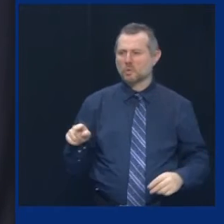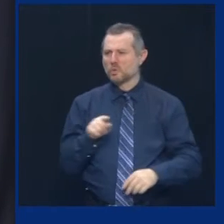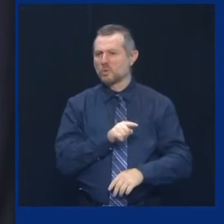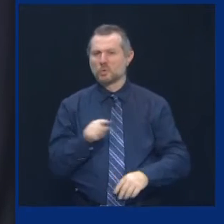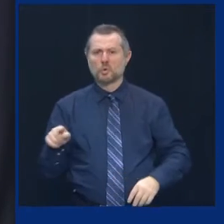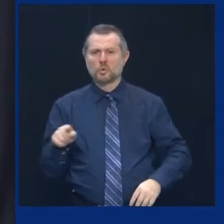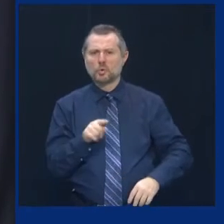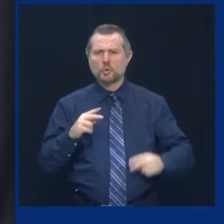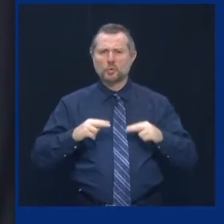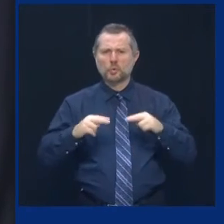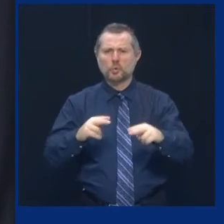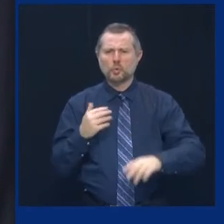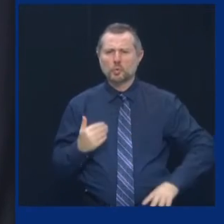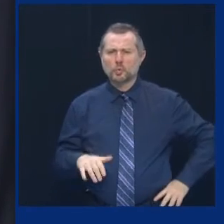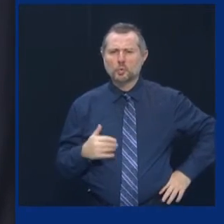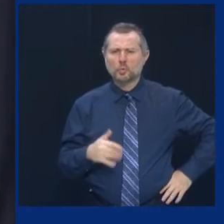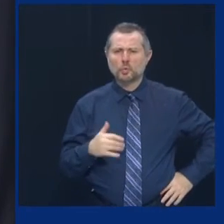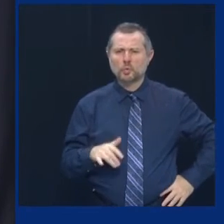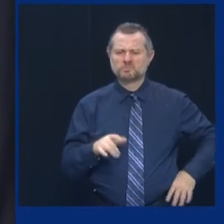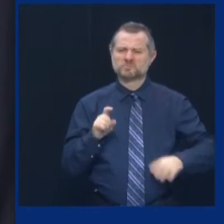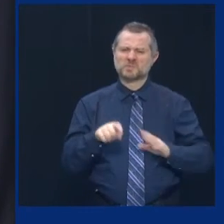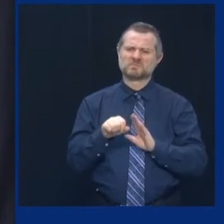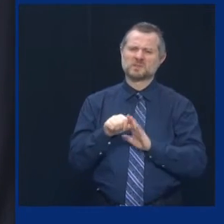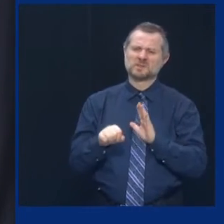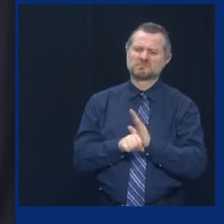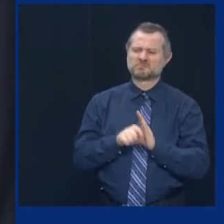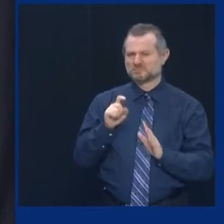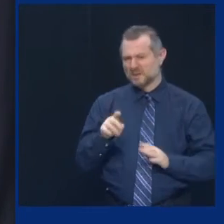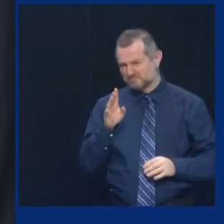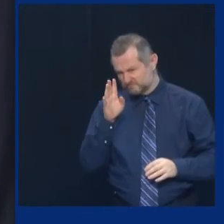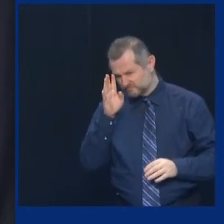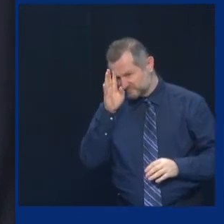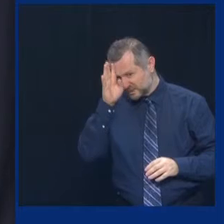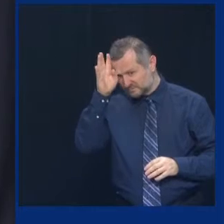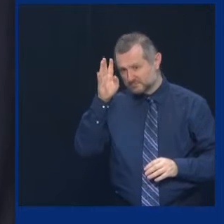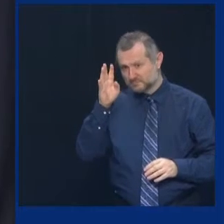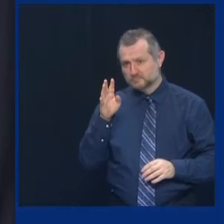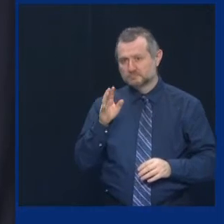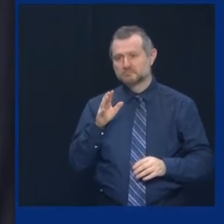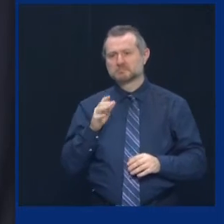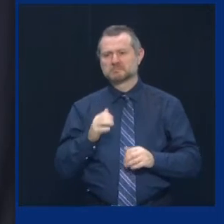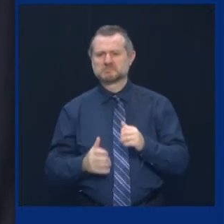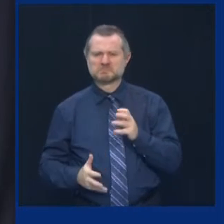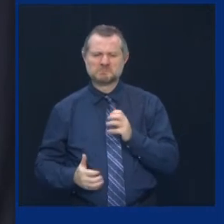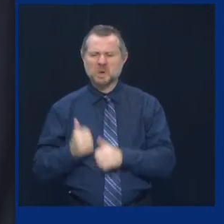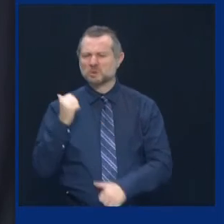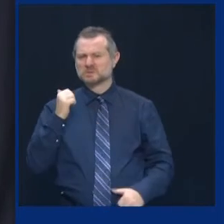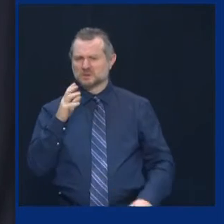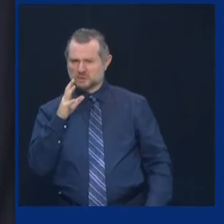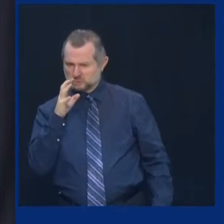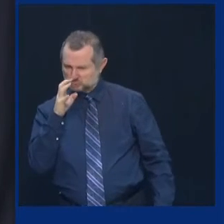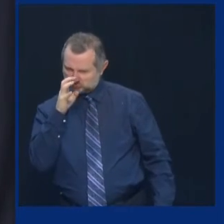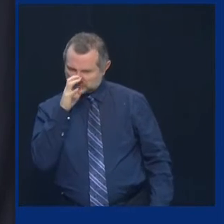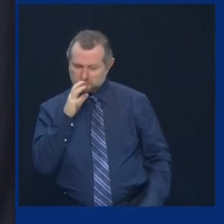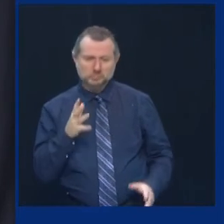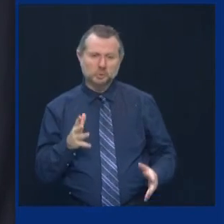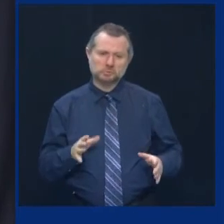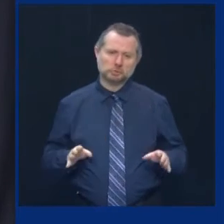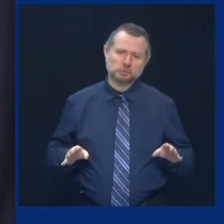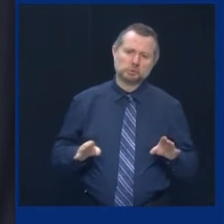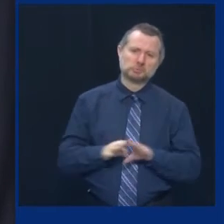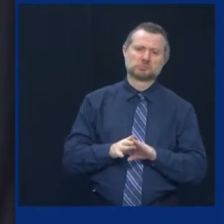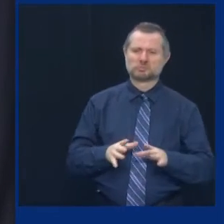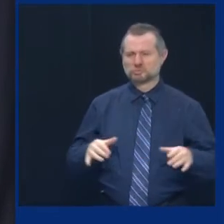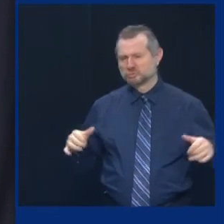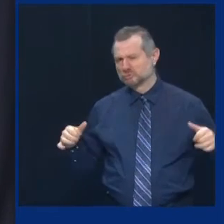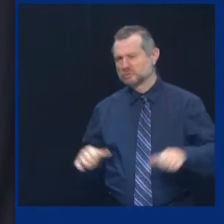then we have to come up with the most strict shutdown restrictions ever.